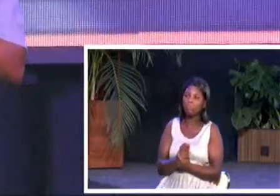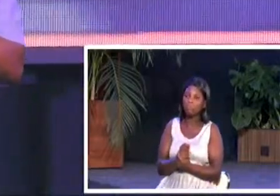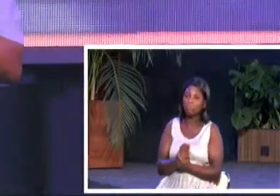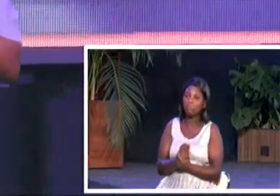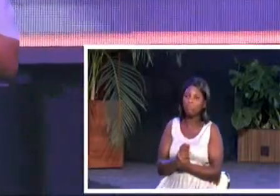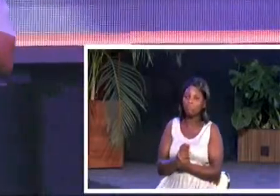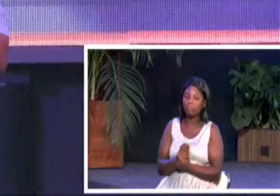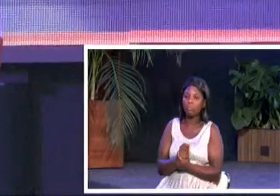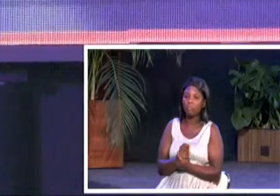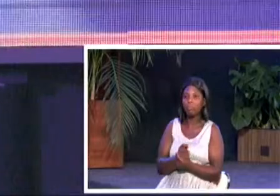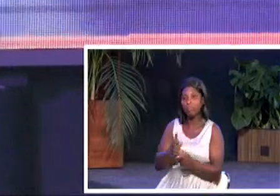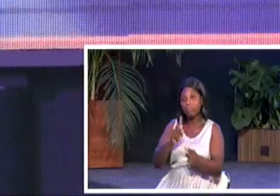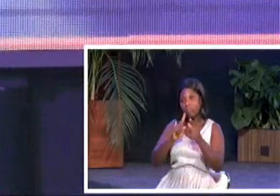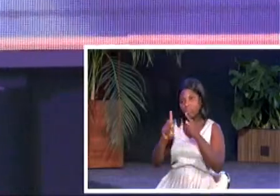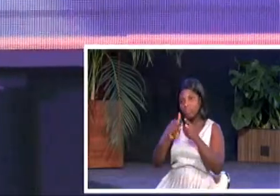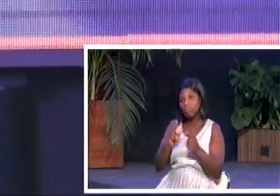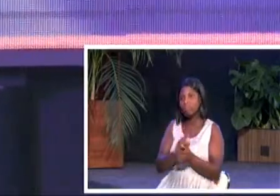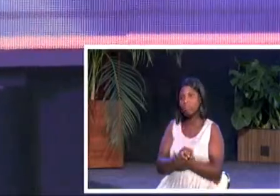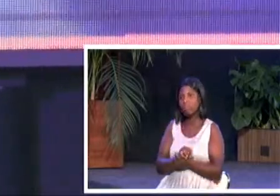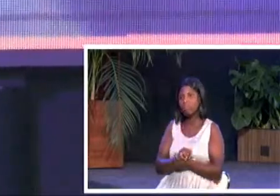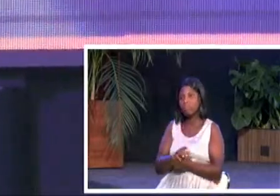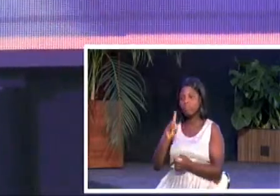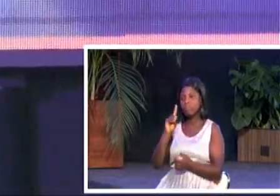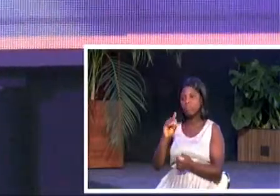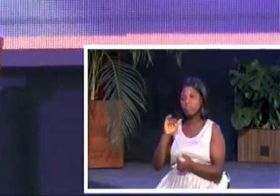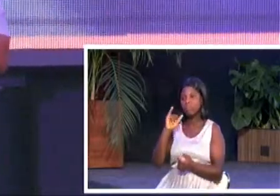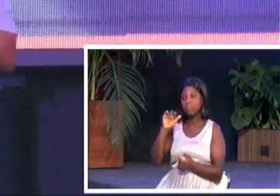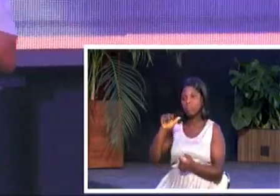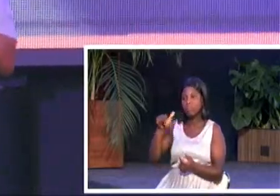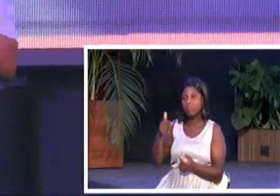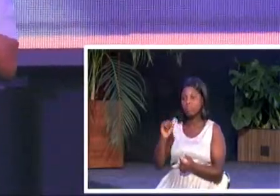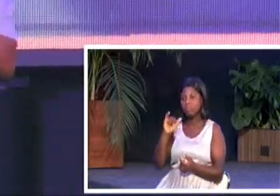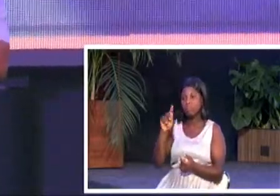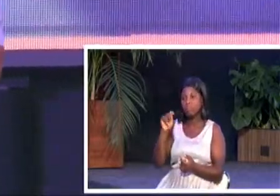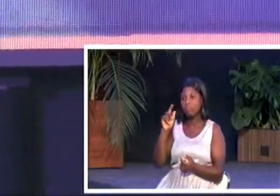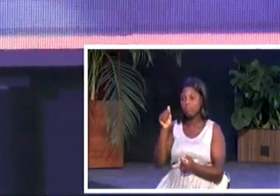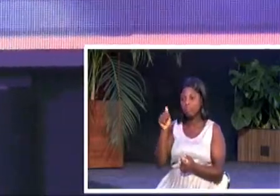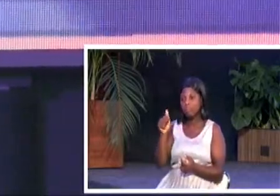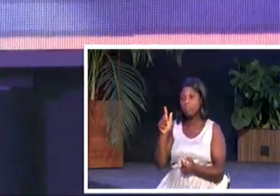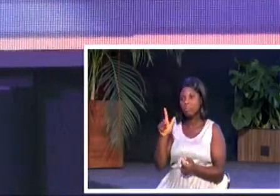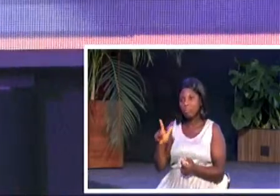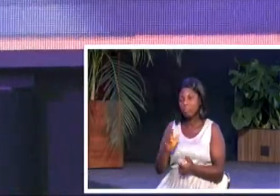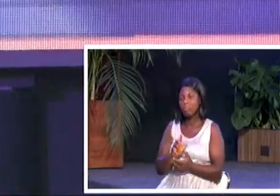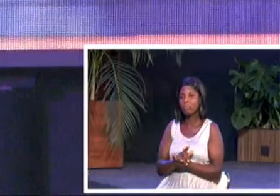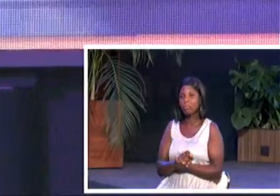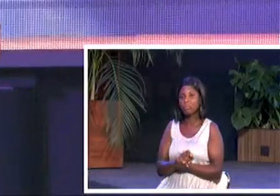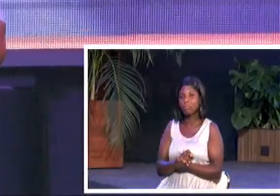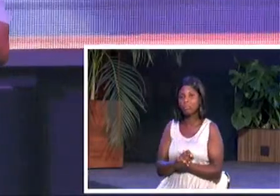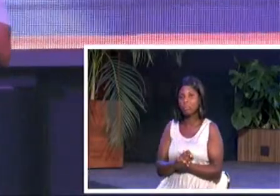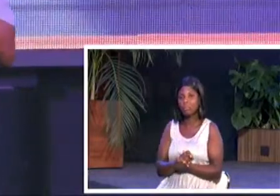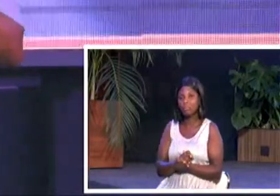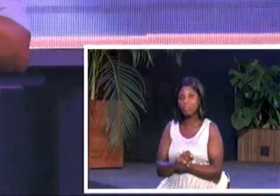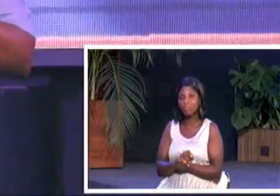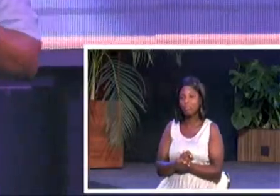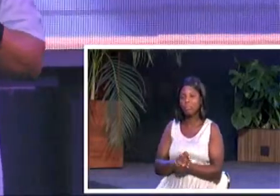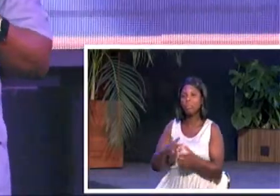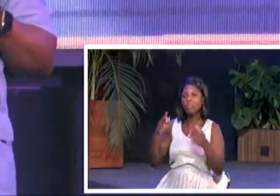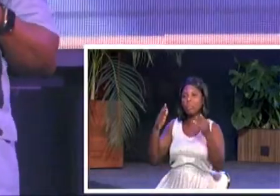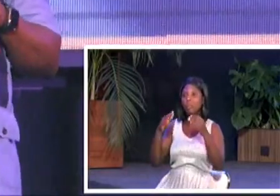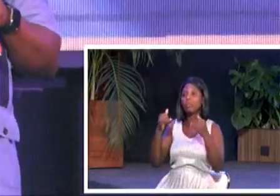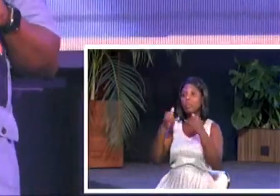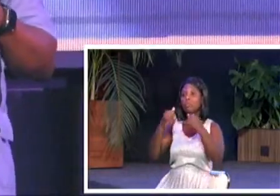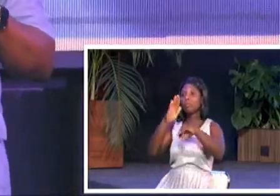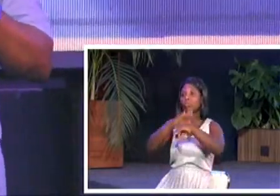talking digital media, the digital media space, cyber space, or whatever we call it, the internet, the